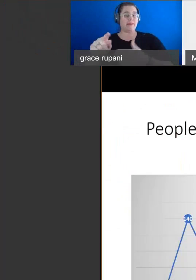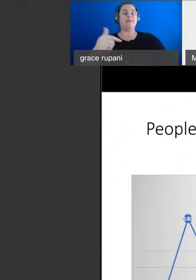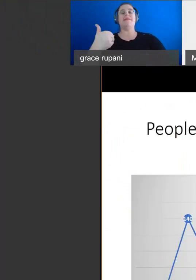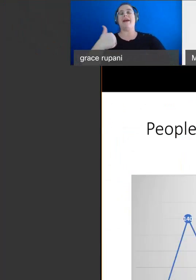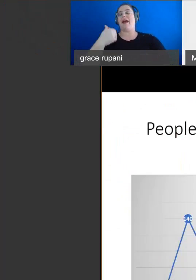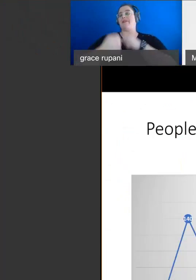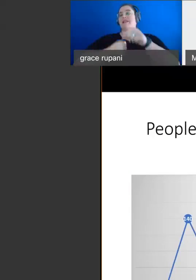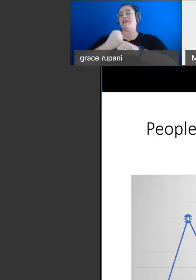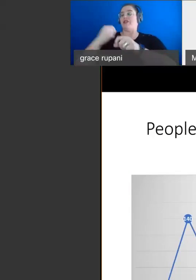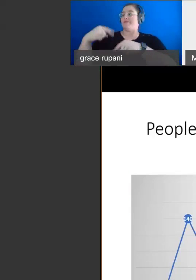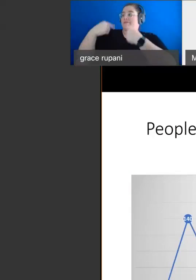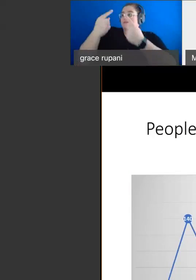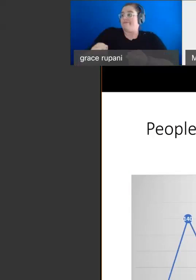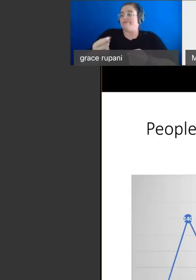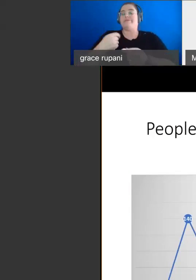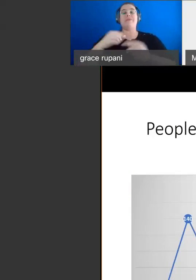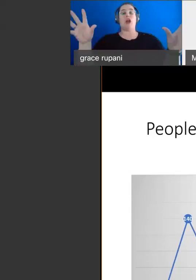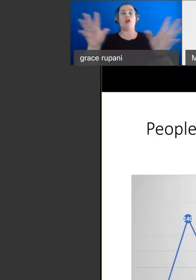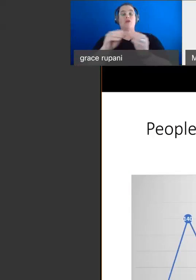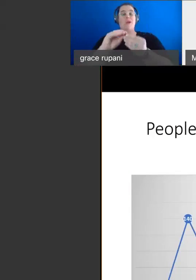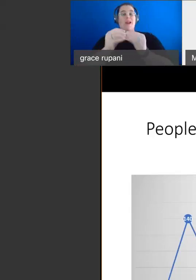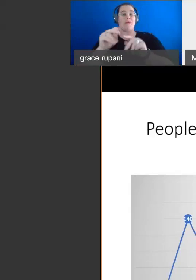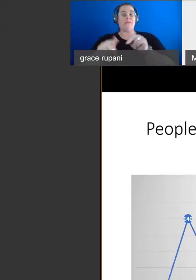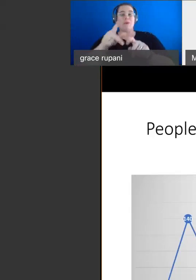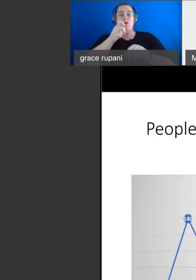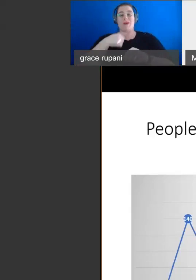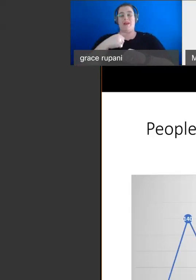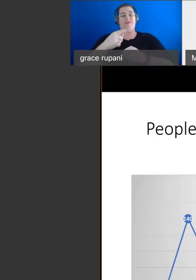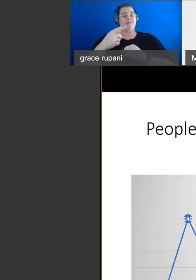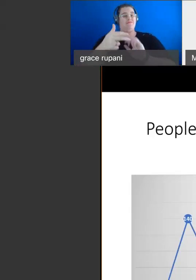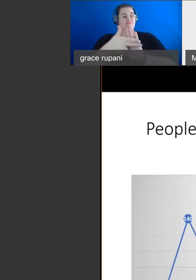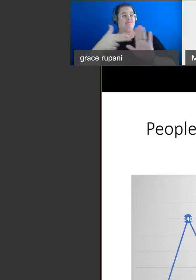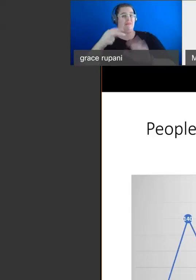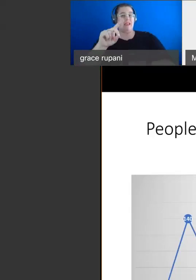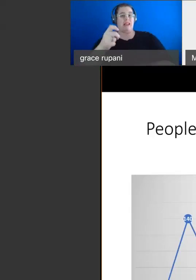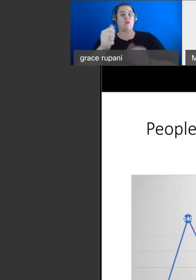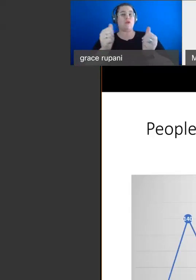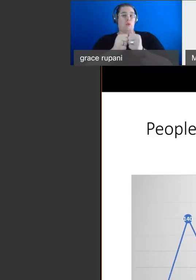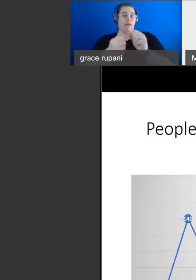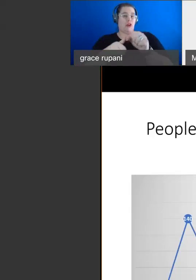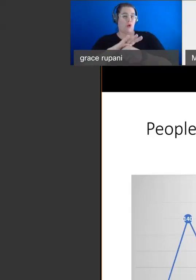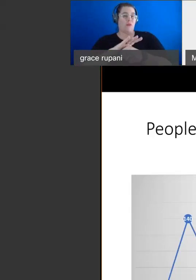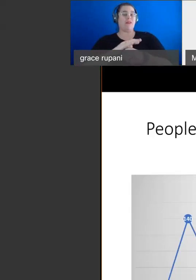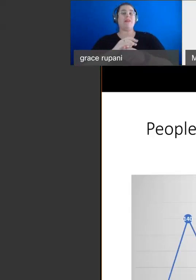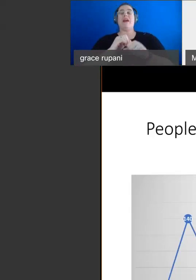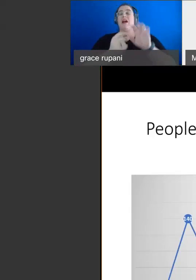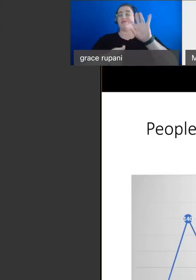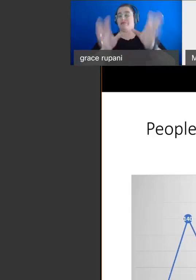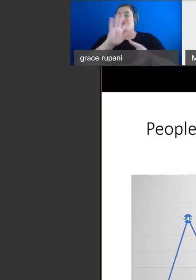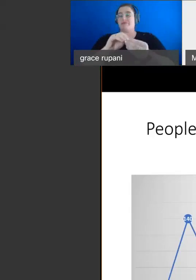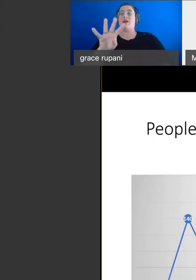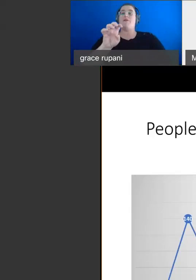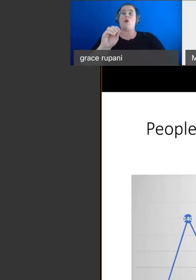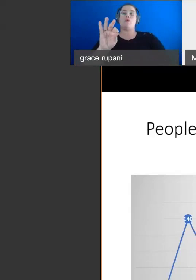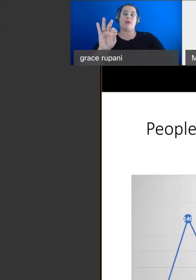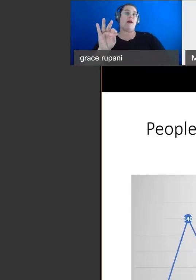date, total number of people who've been diagnosed with coronavirus is at 409, which is the same number we